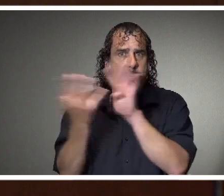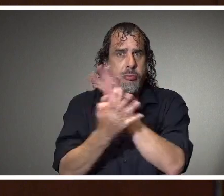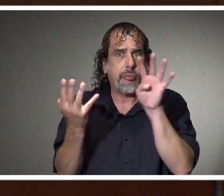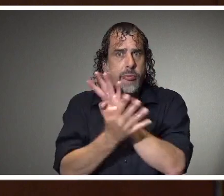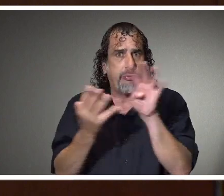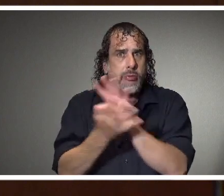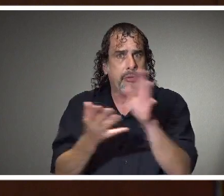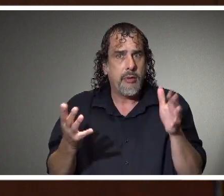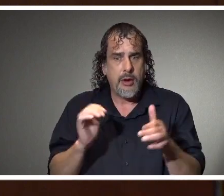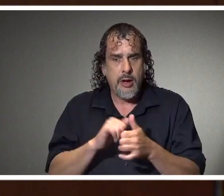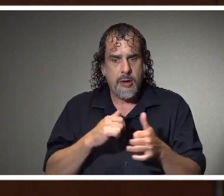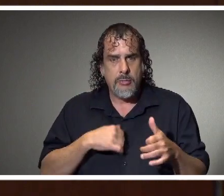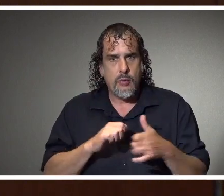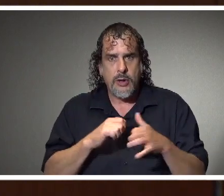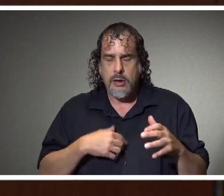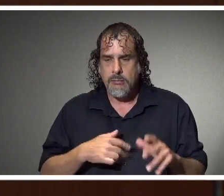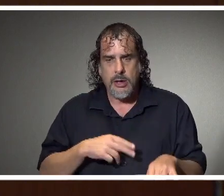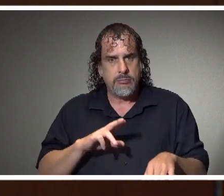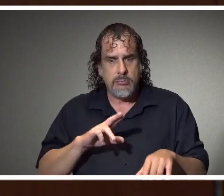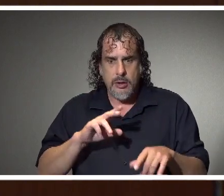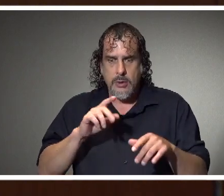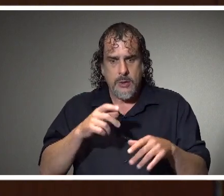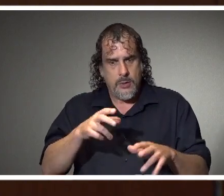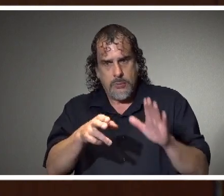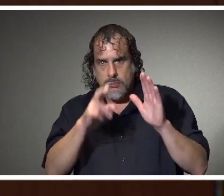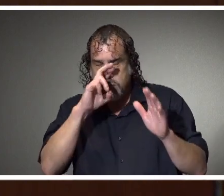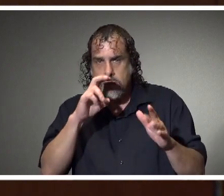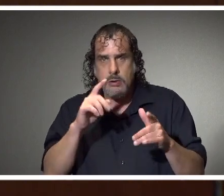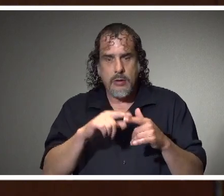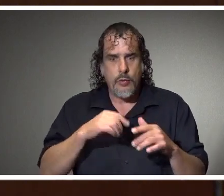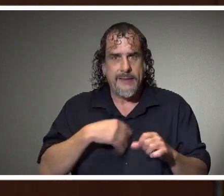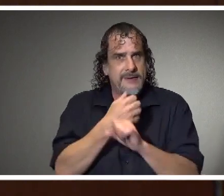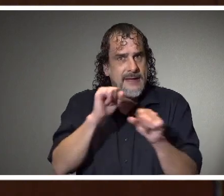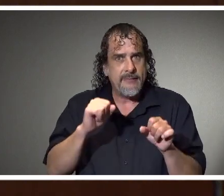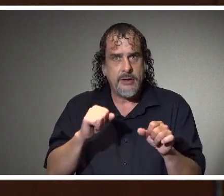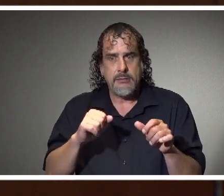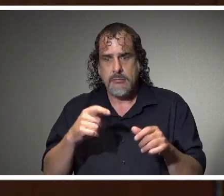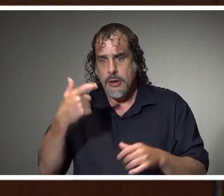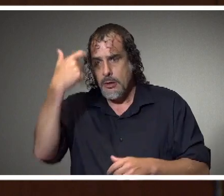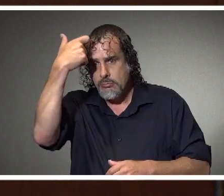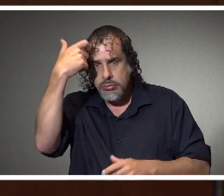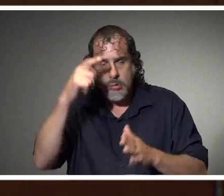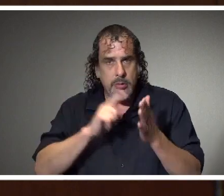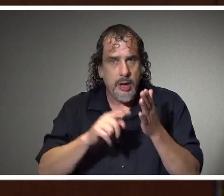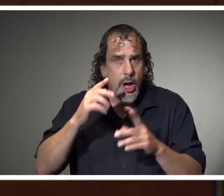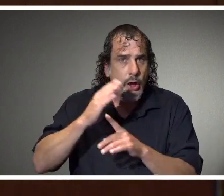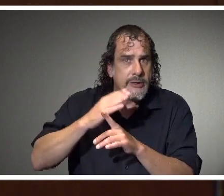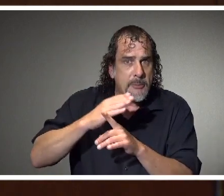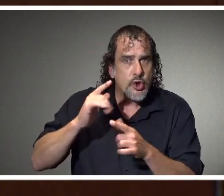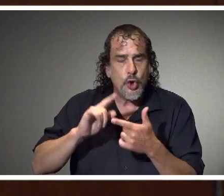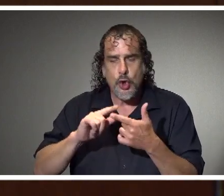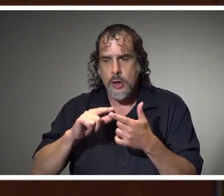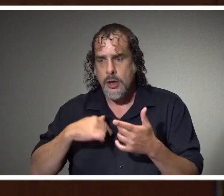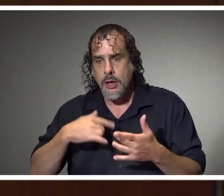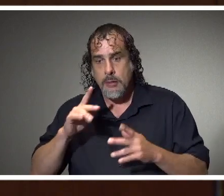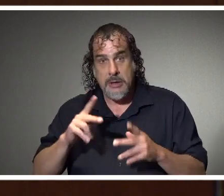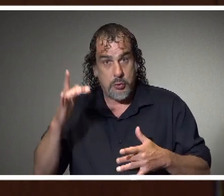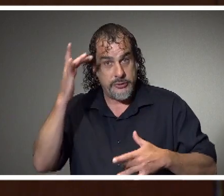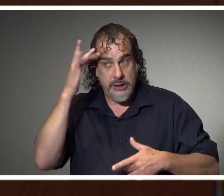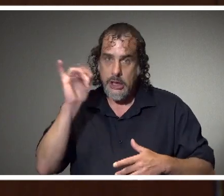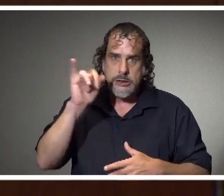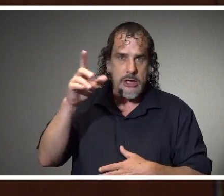we have been very fastidious in every element of our safety, with temperature checks, with people staying home when they're ill,